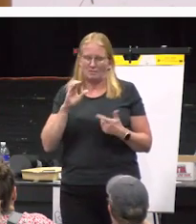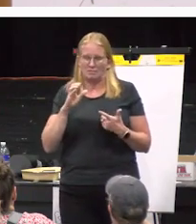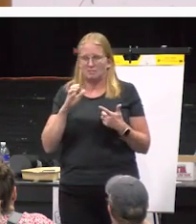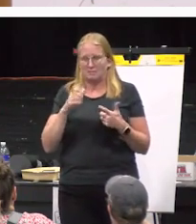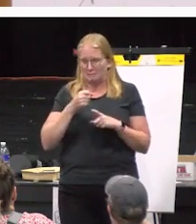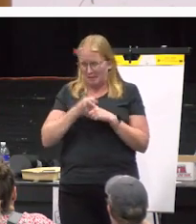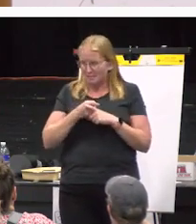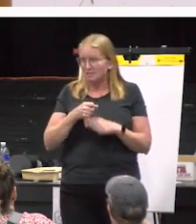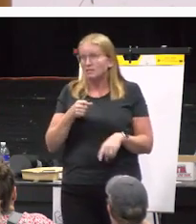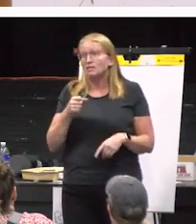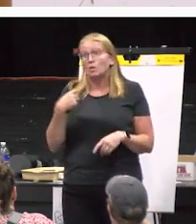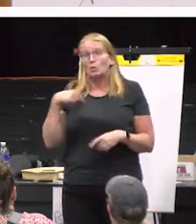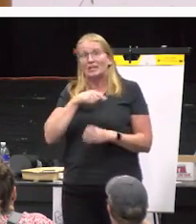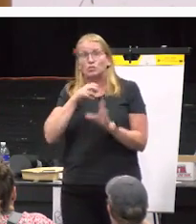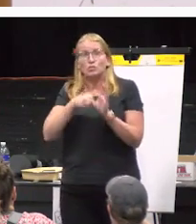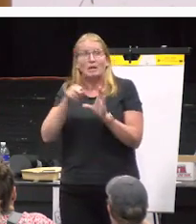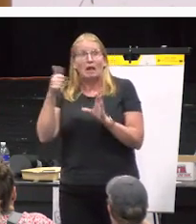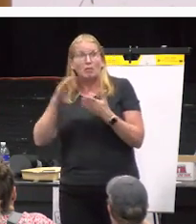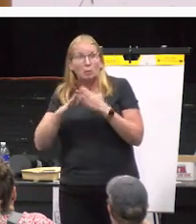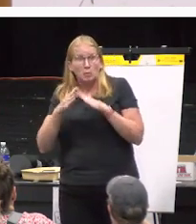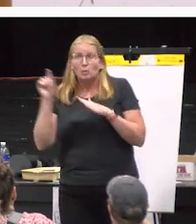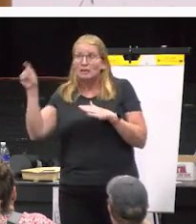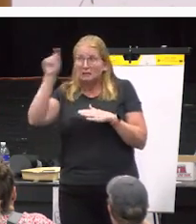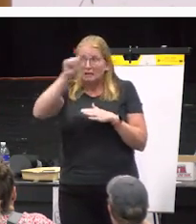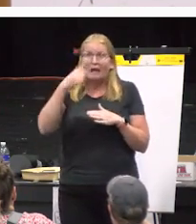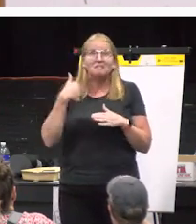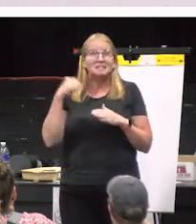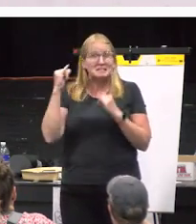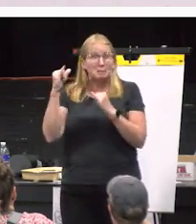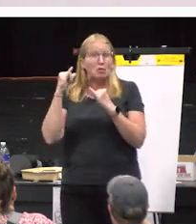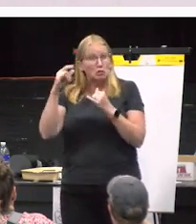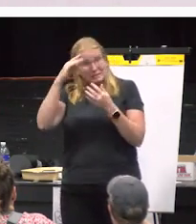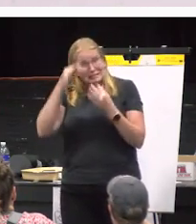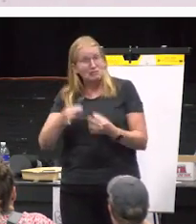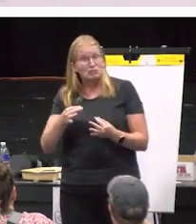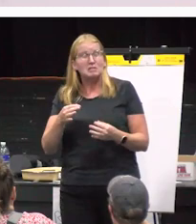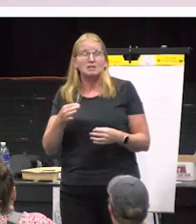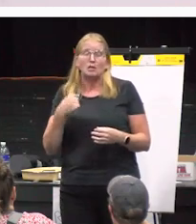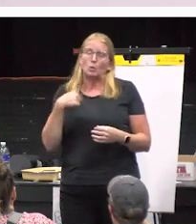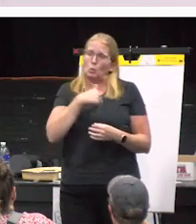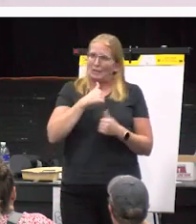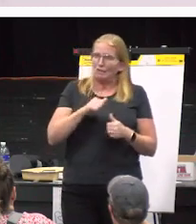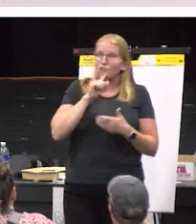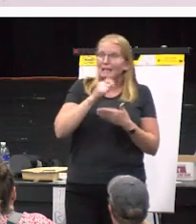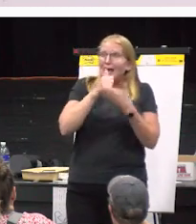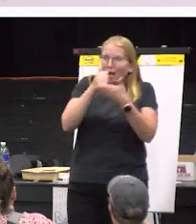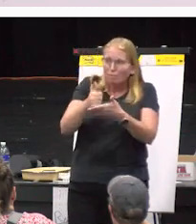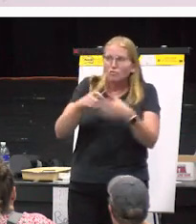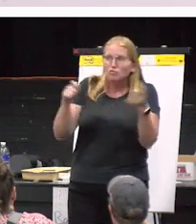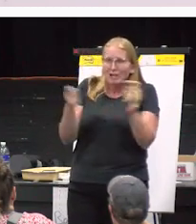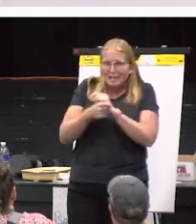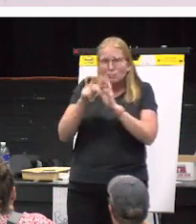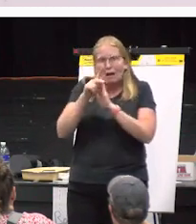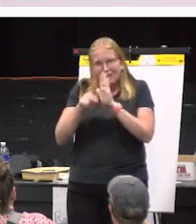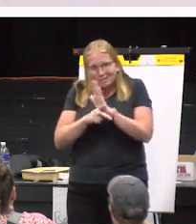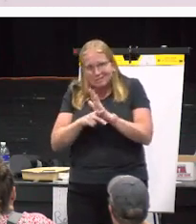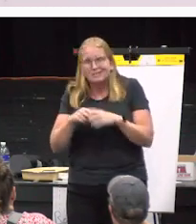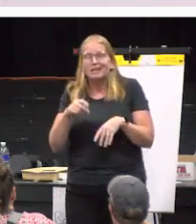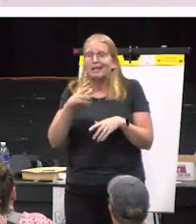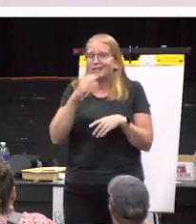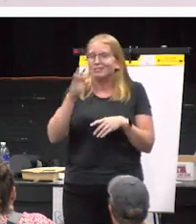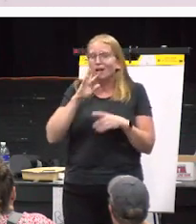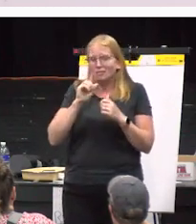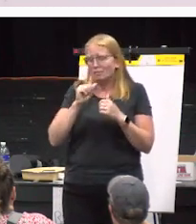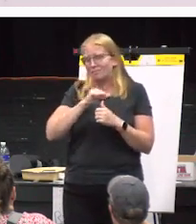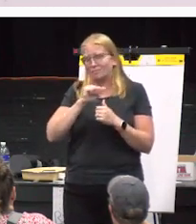have made similar declarations, Montpelier could make significant contributions to climate policy conversations at the State